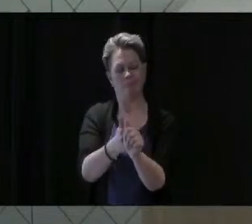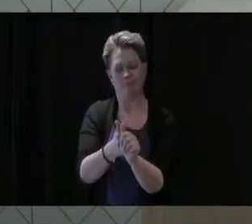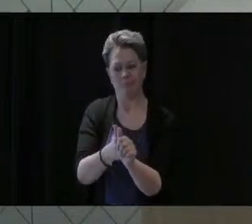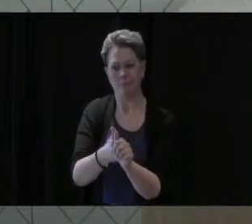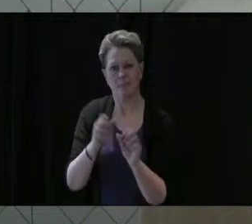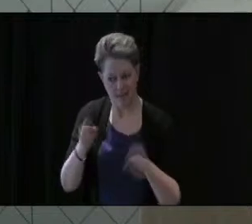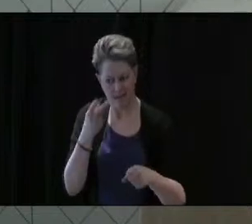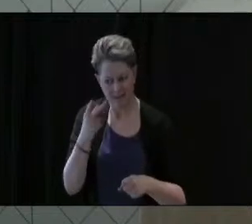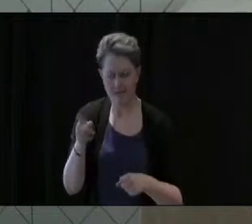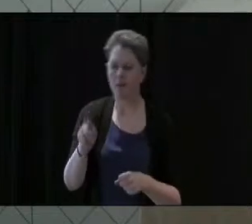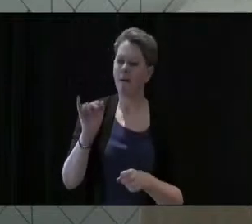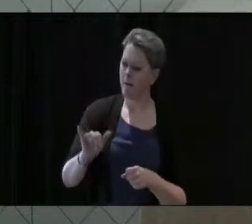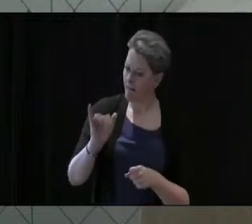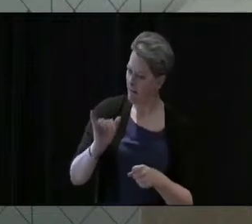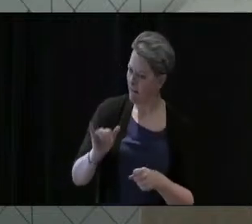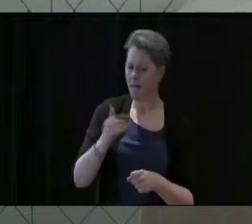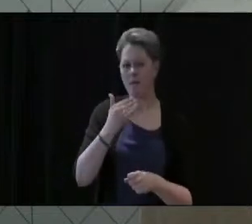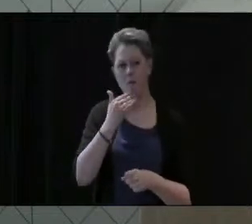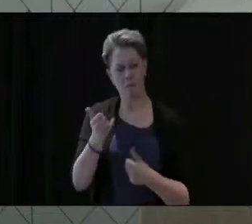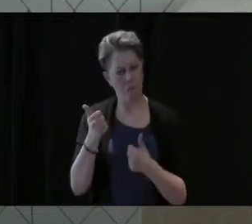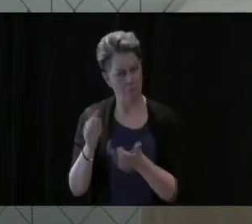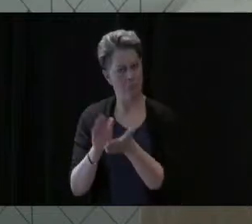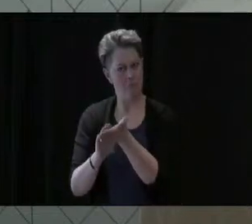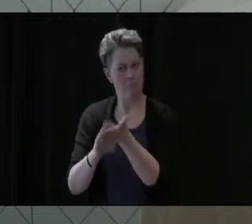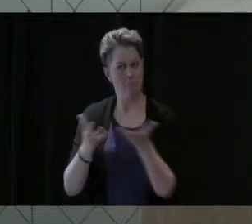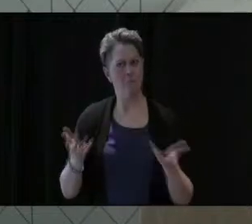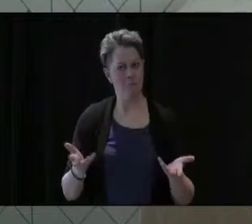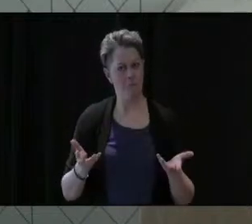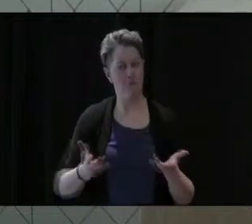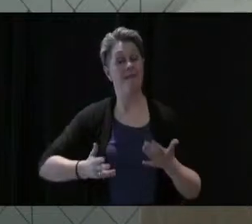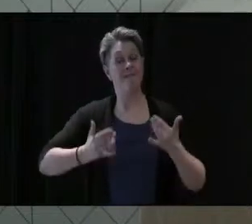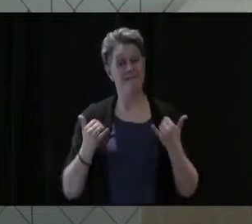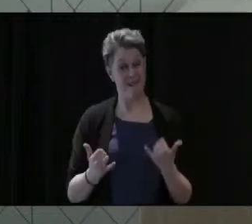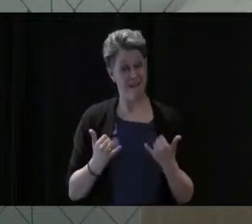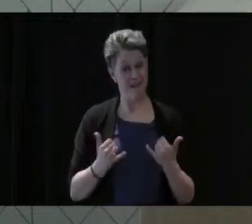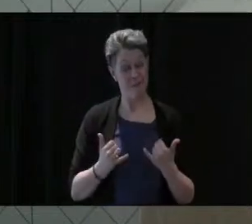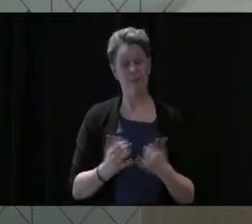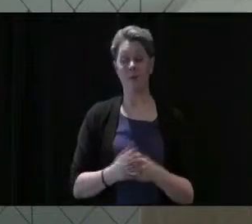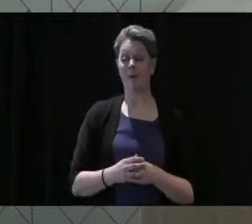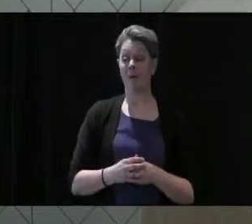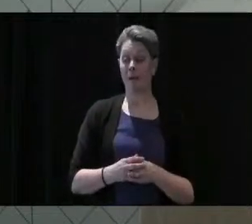I think that given the period of time we're talking about,